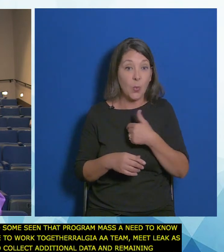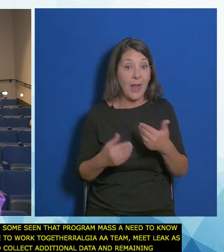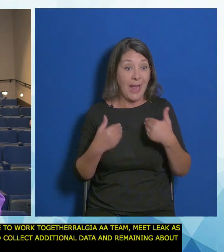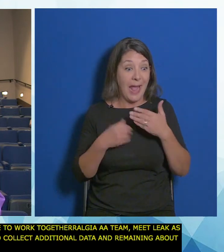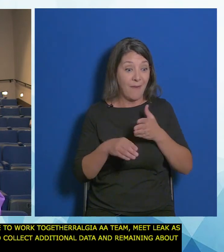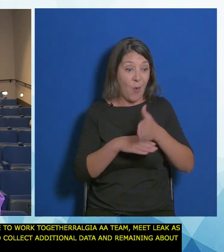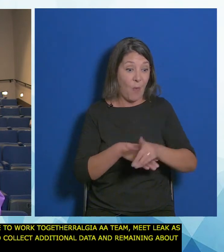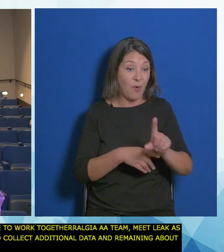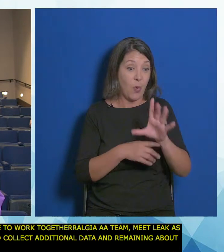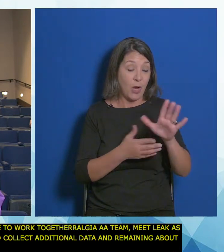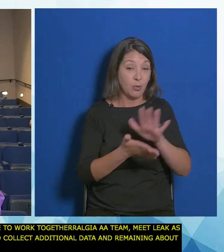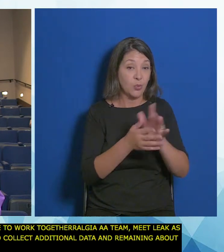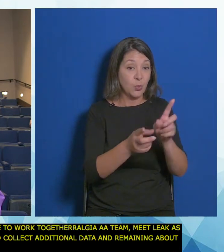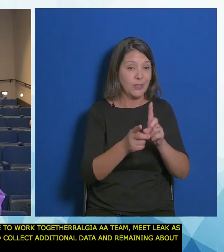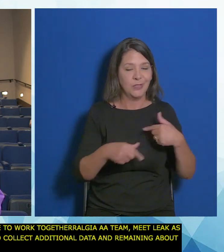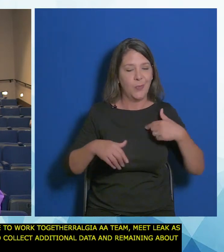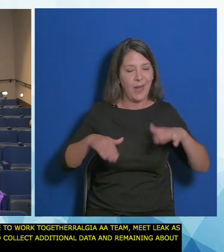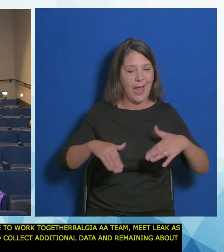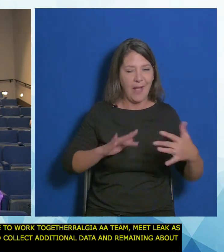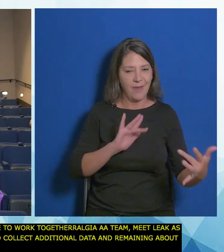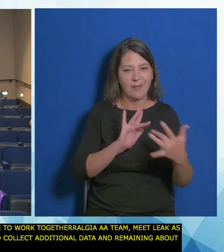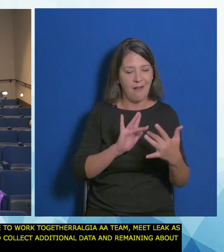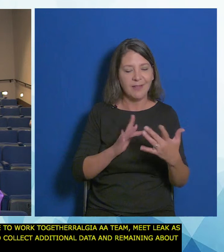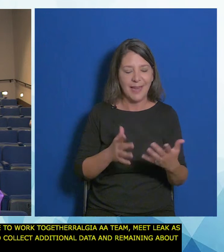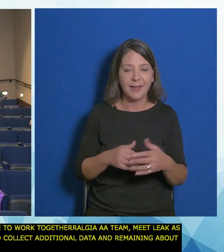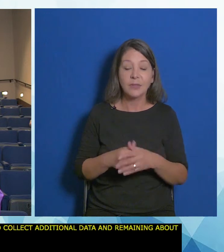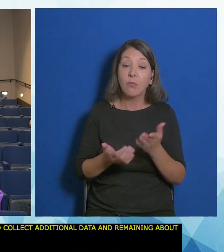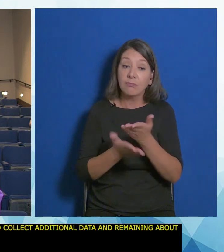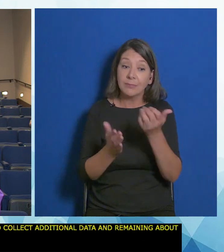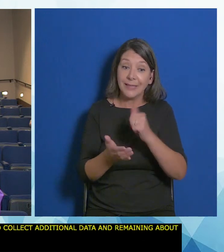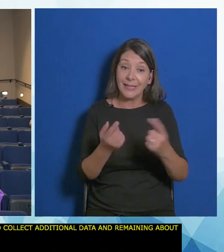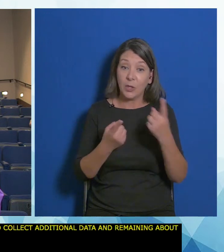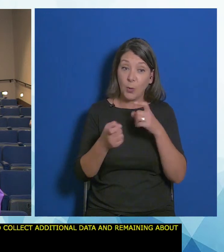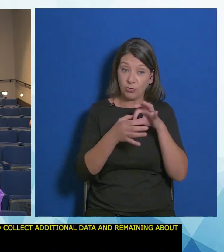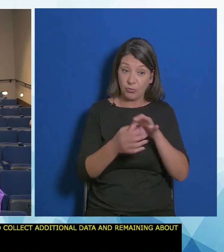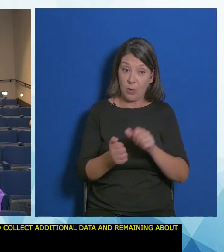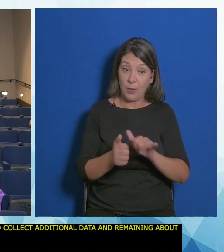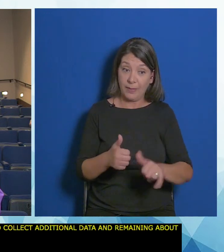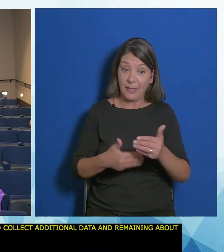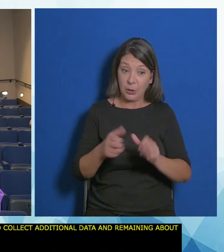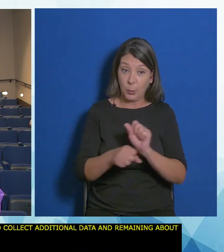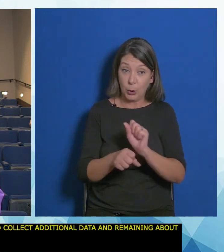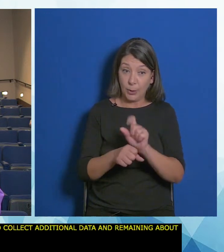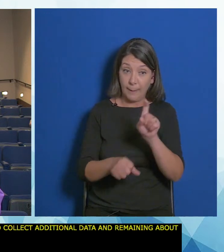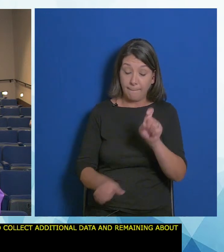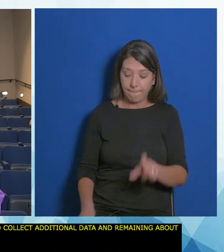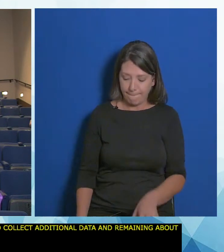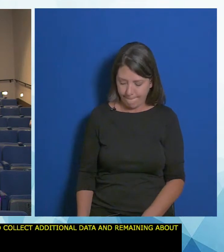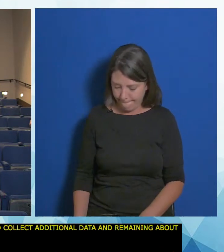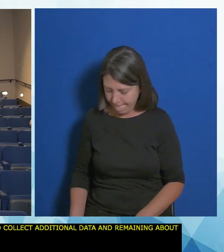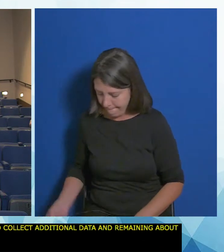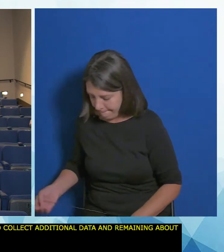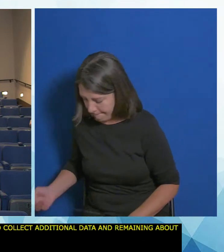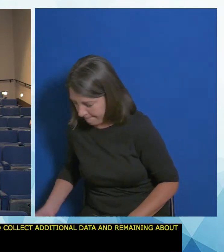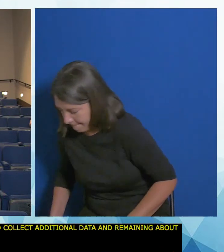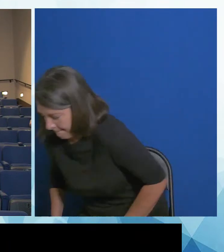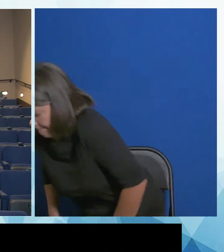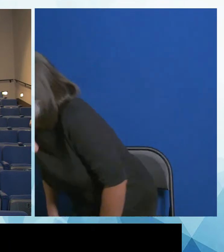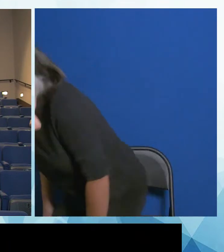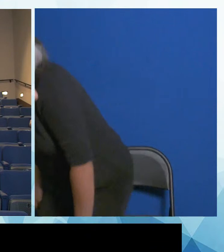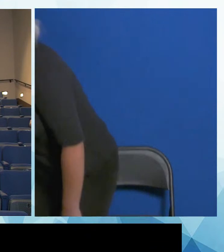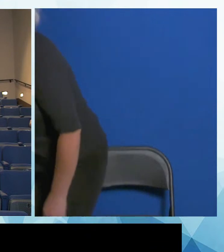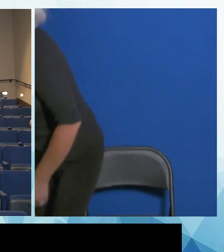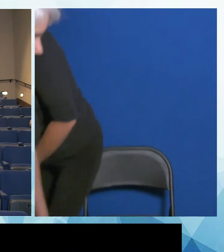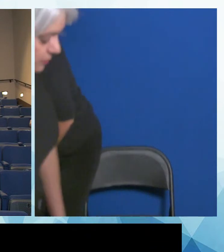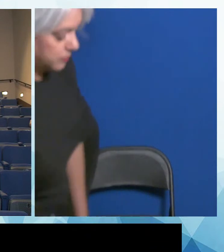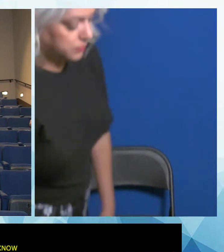from. Are there any questions relative to this work? Thank you, Mr. Johnson. I know trying to